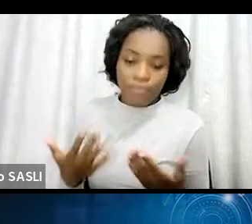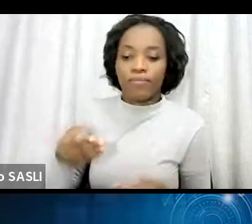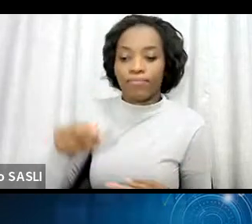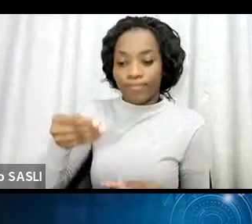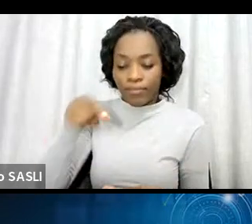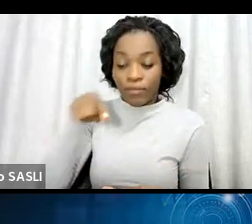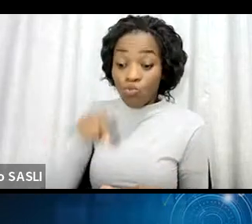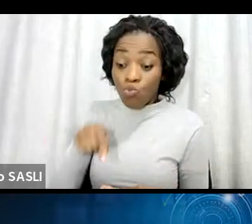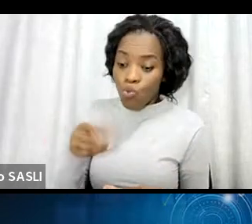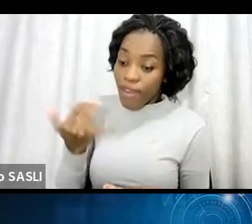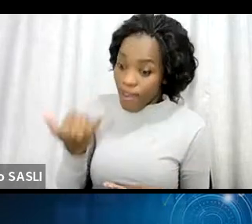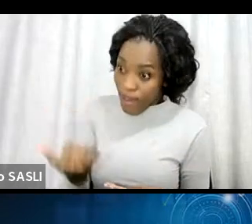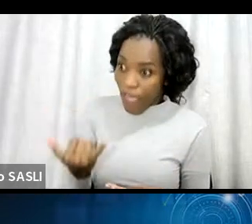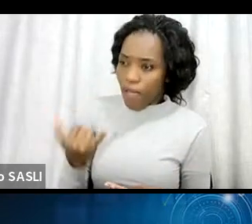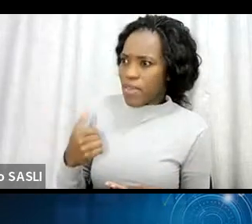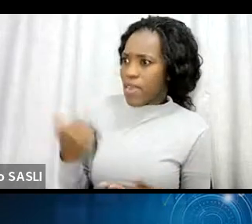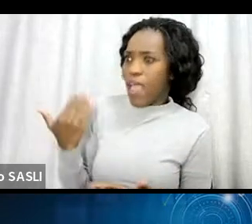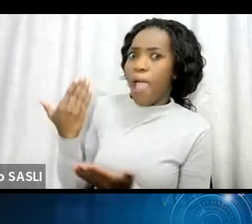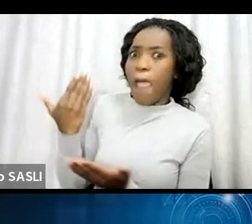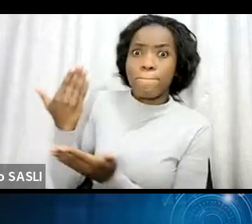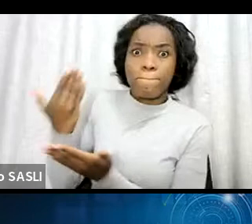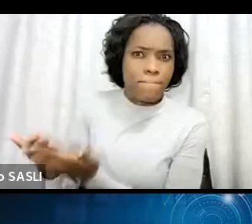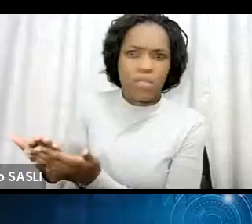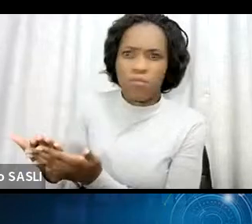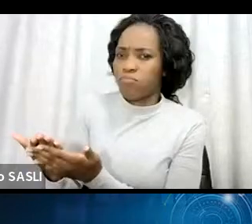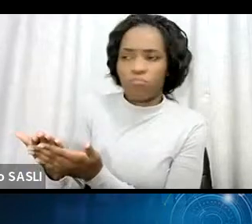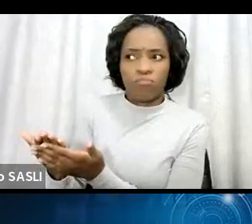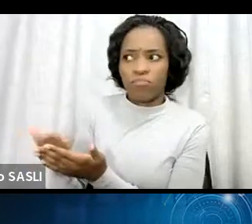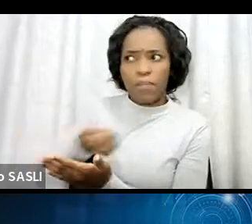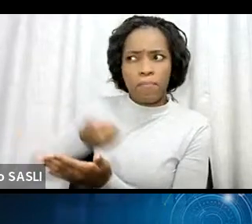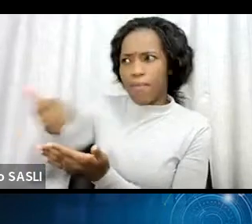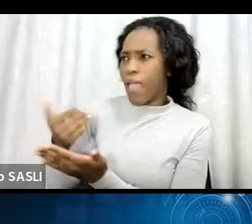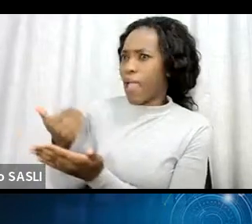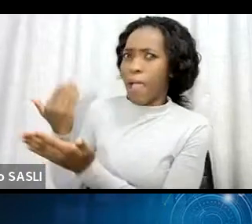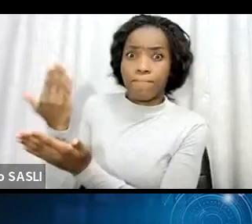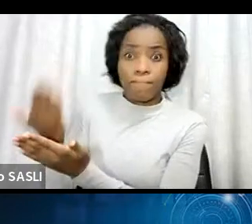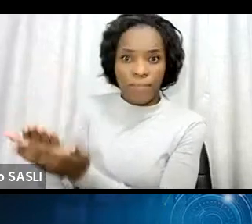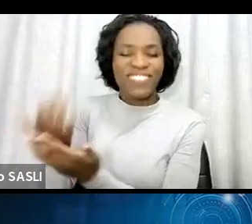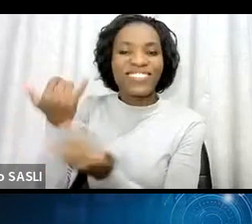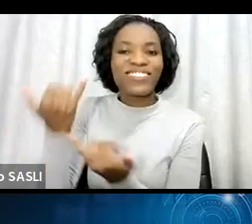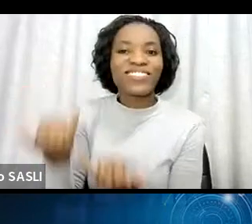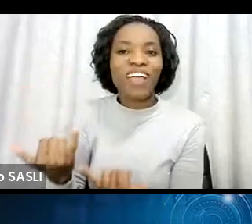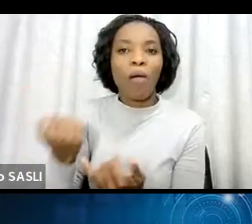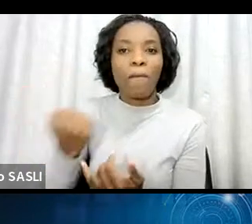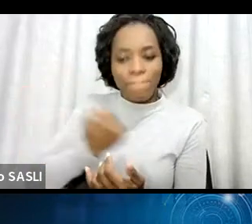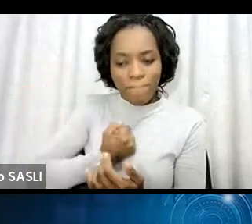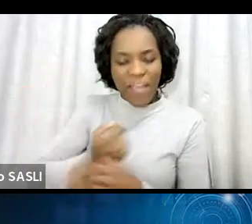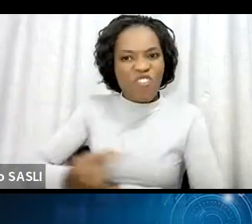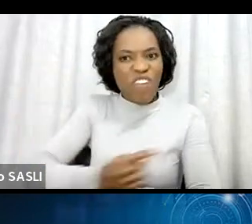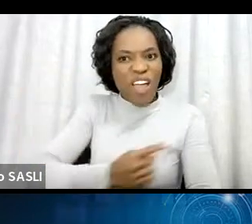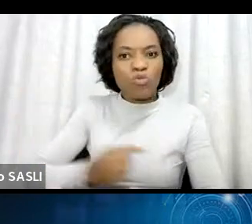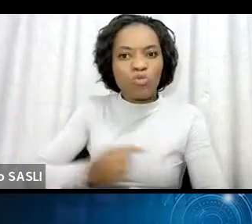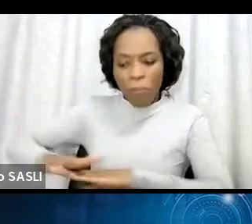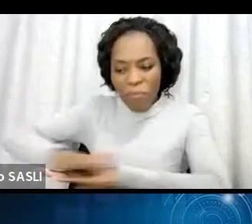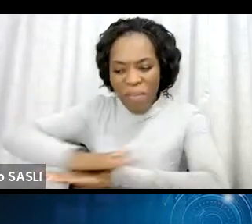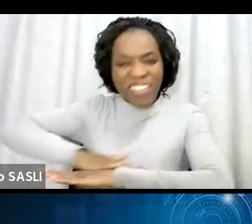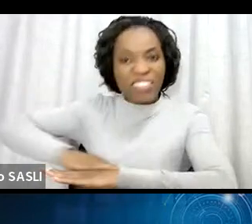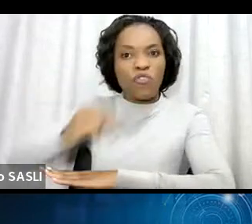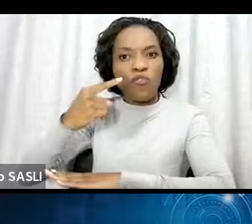After you have submitted this appeal, your grounds of appeal must be extremely